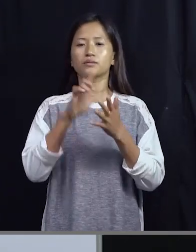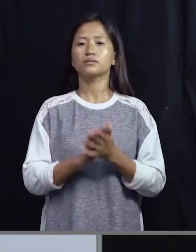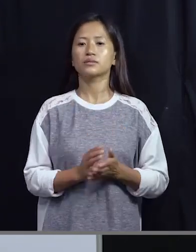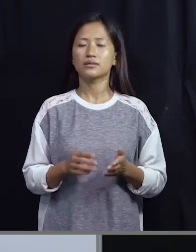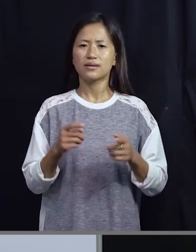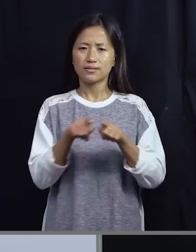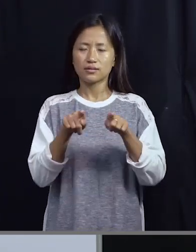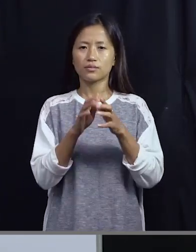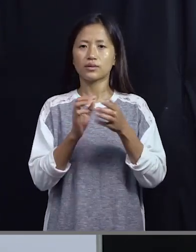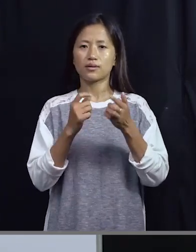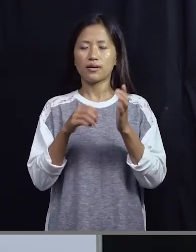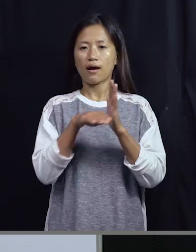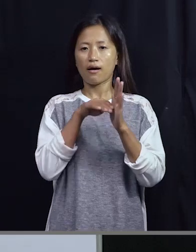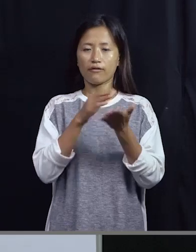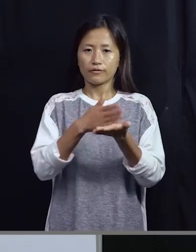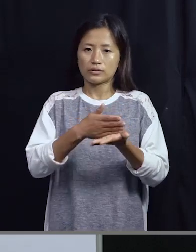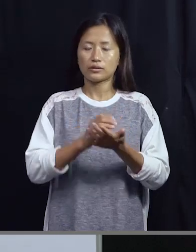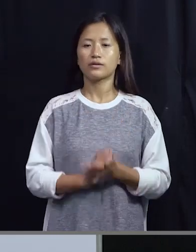semi-conservatively, in a sense that